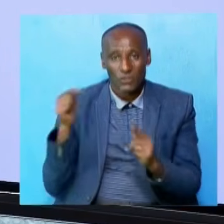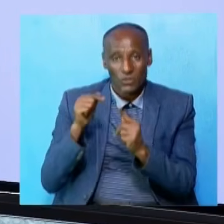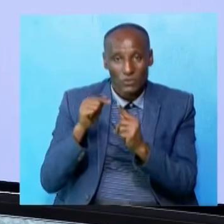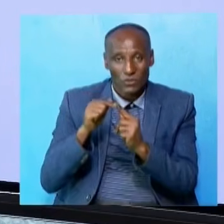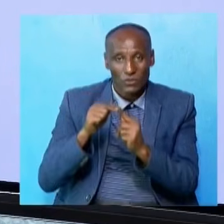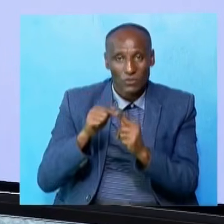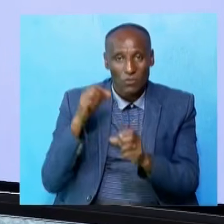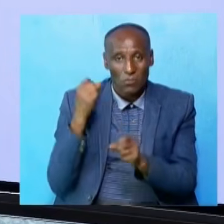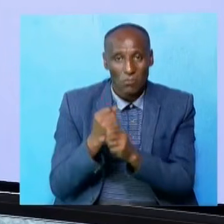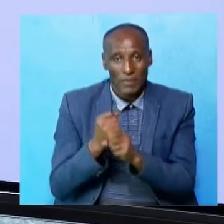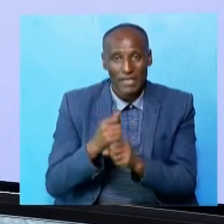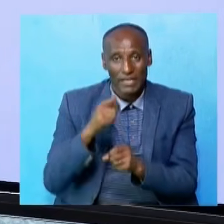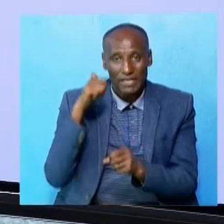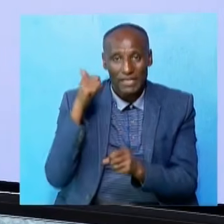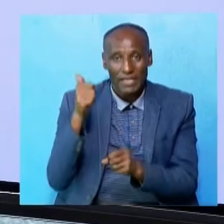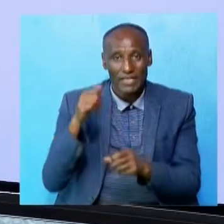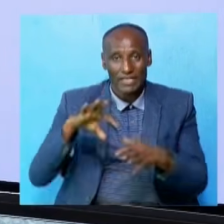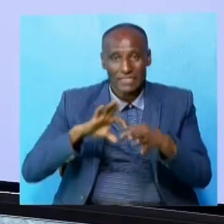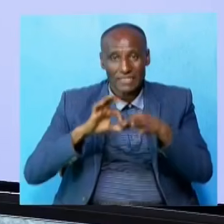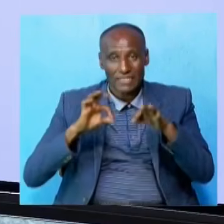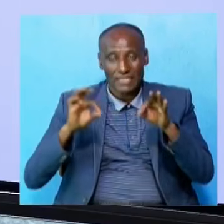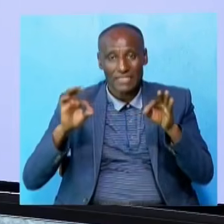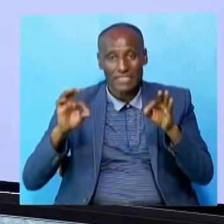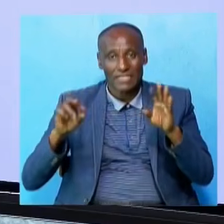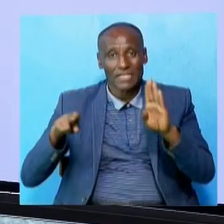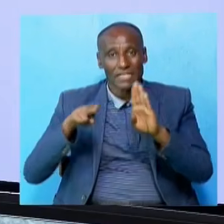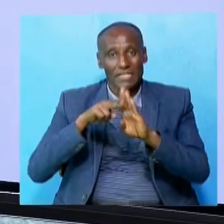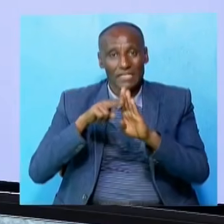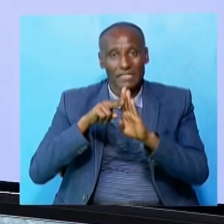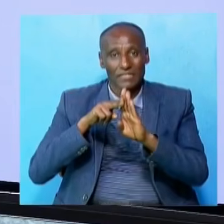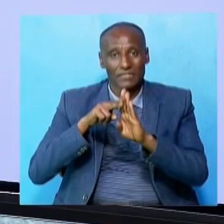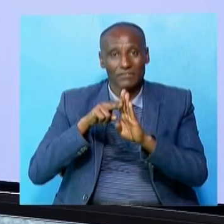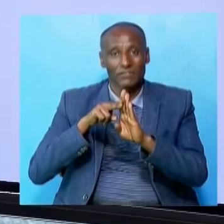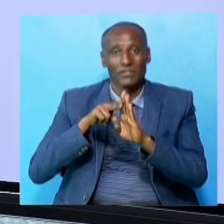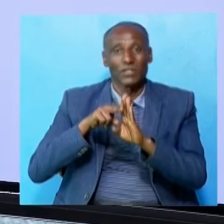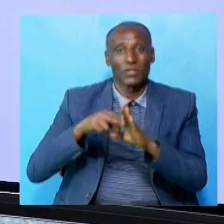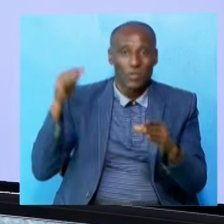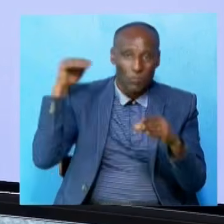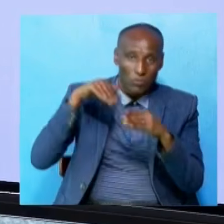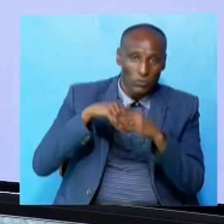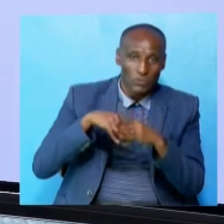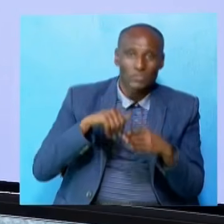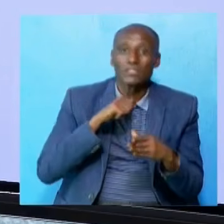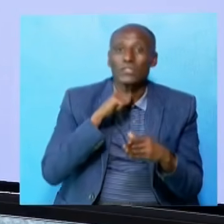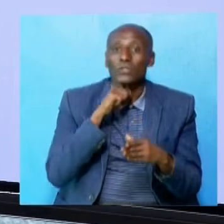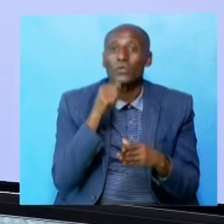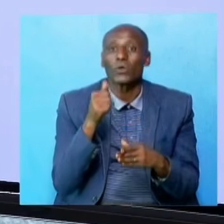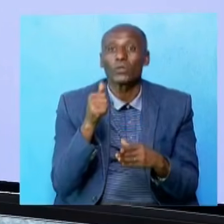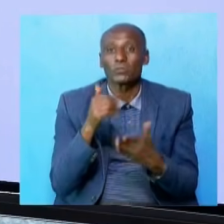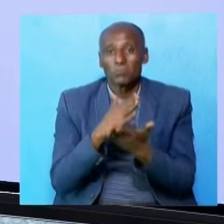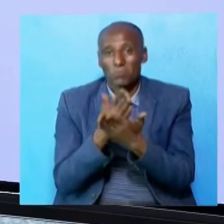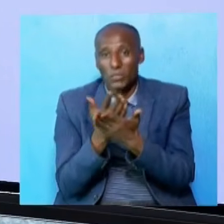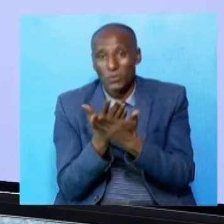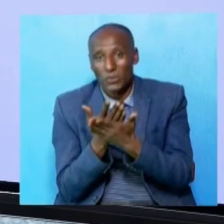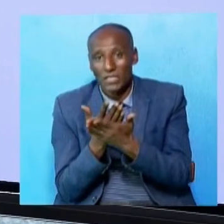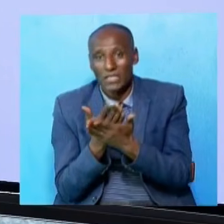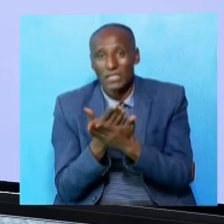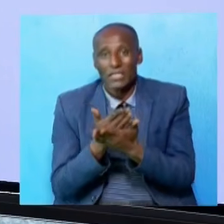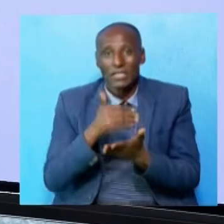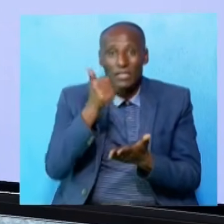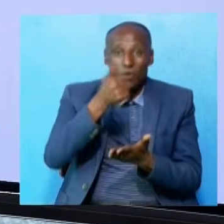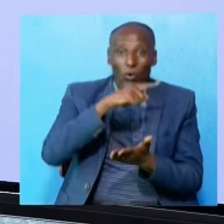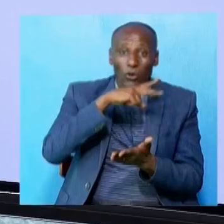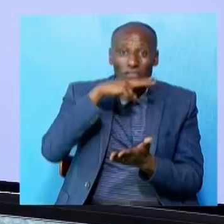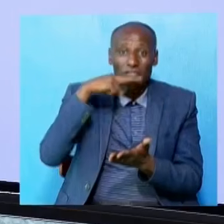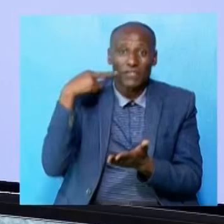we have to put what? The word not between the auxiliary and the main verb. Don't forget